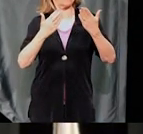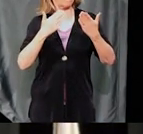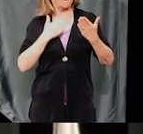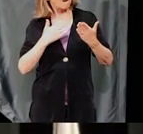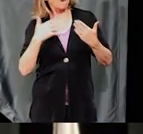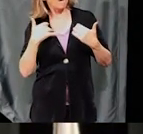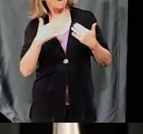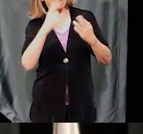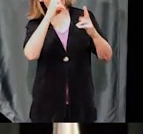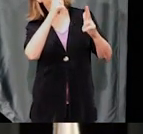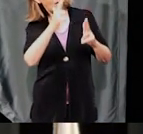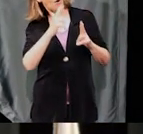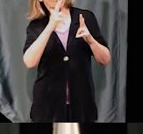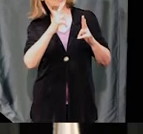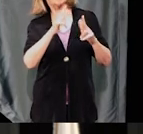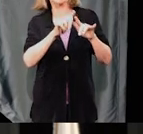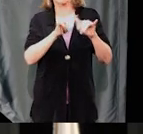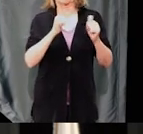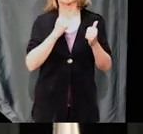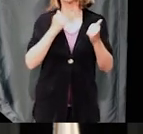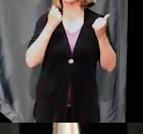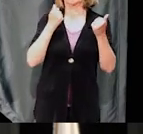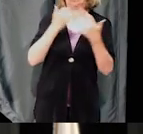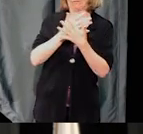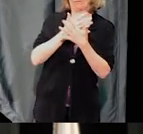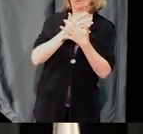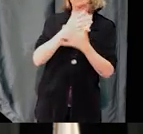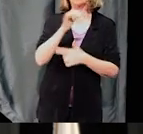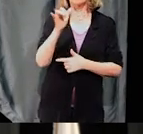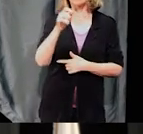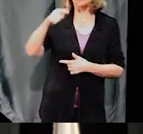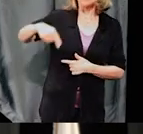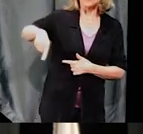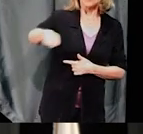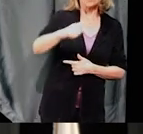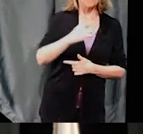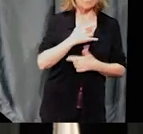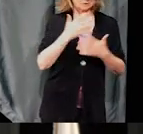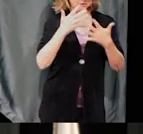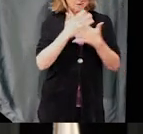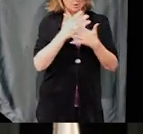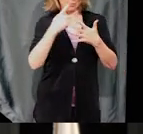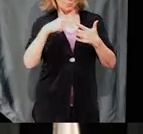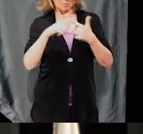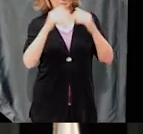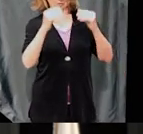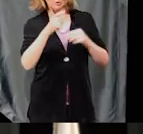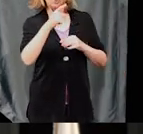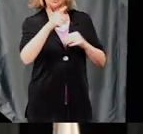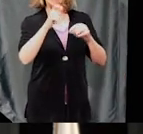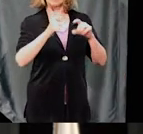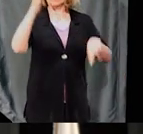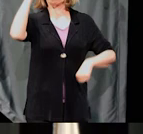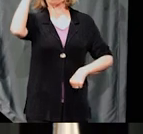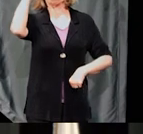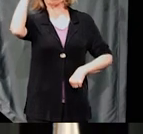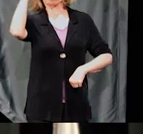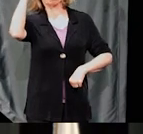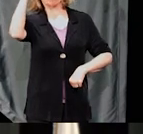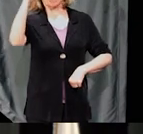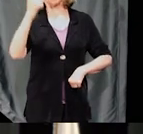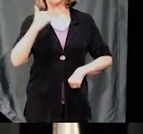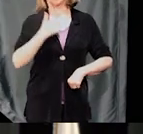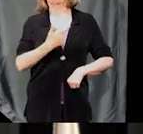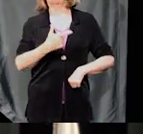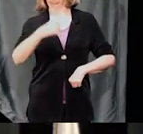the feeling of fear came over me. I was terrified because just like some of you may feel scared when your professor tells you you have an oral presentation, I